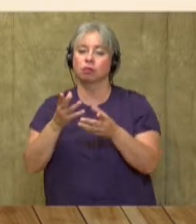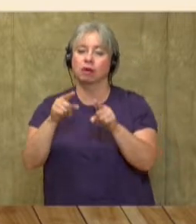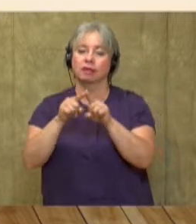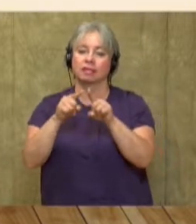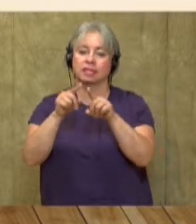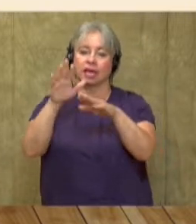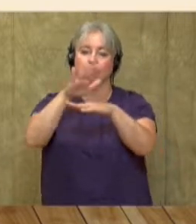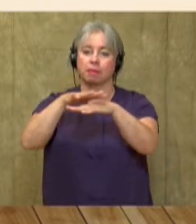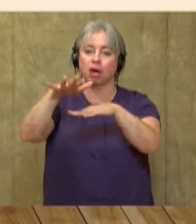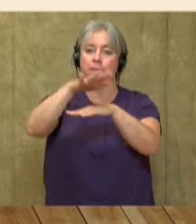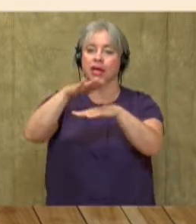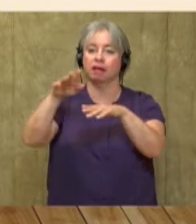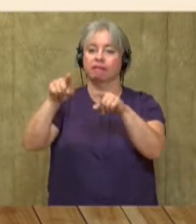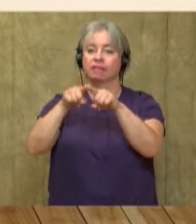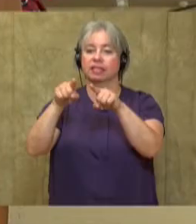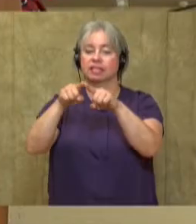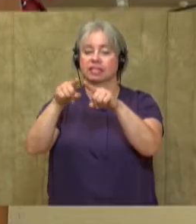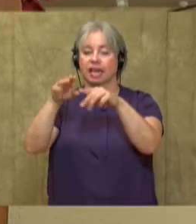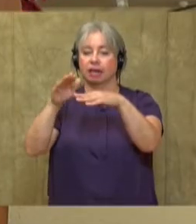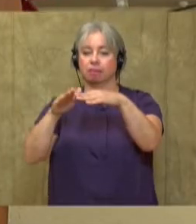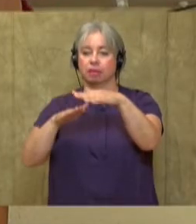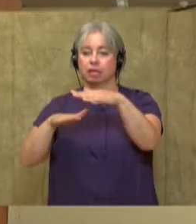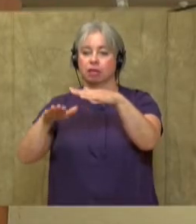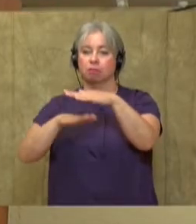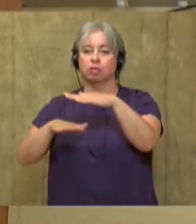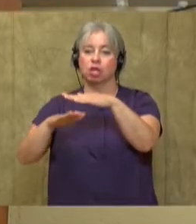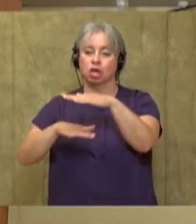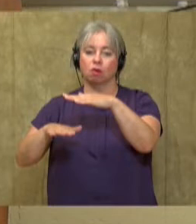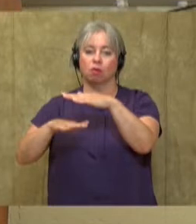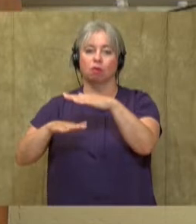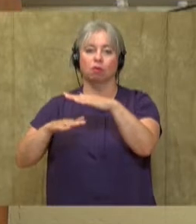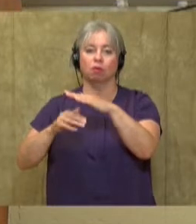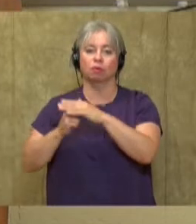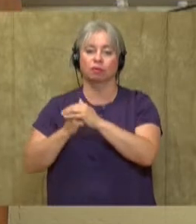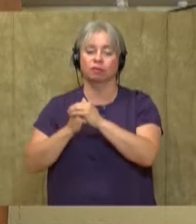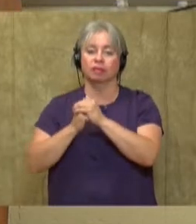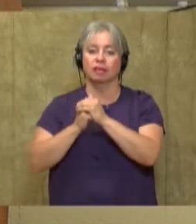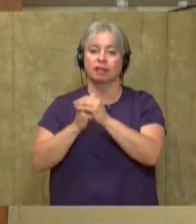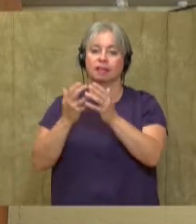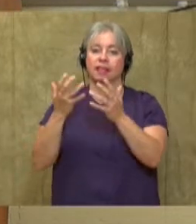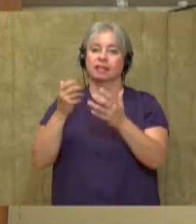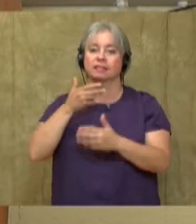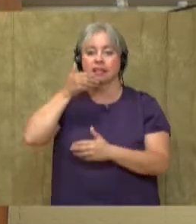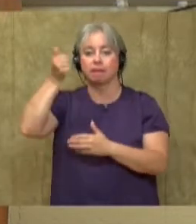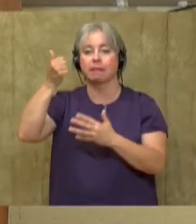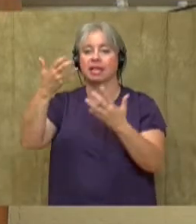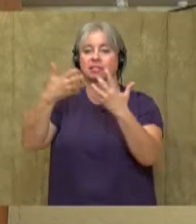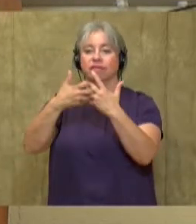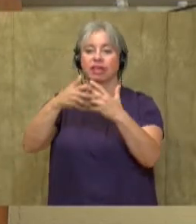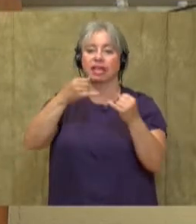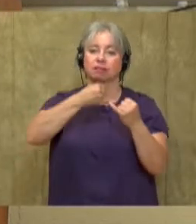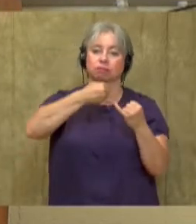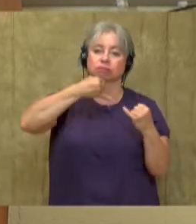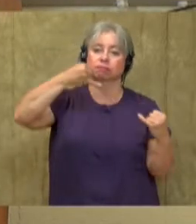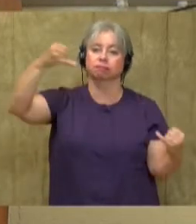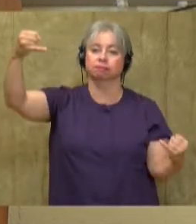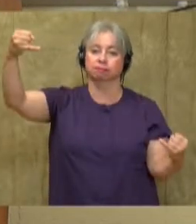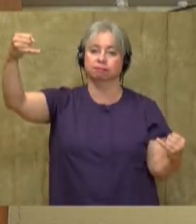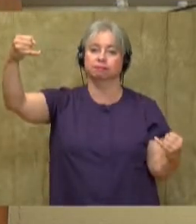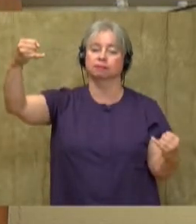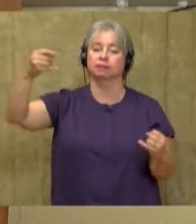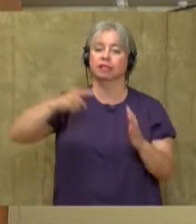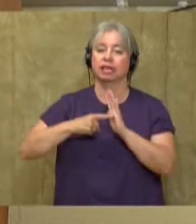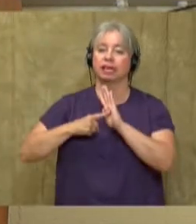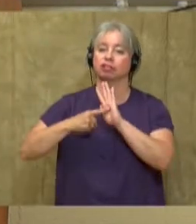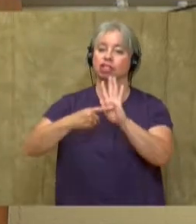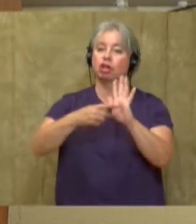line. That would make it in the center. So this is the line of best fit for this data here, and we can show that it's a